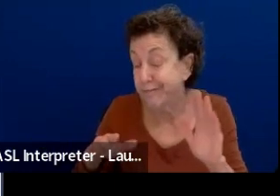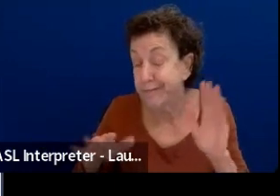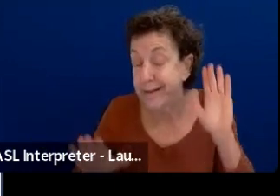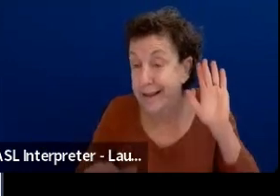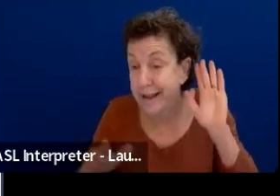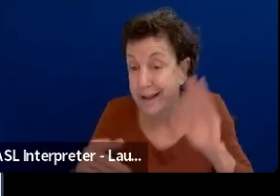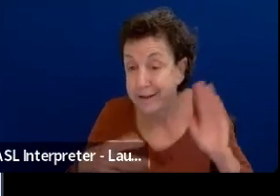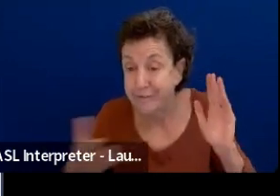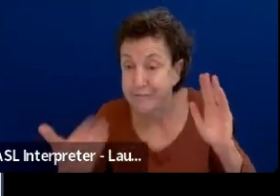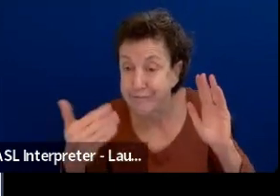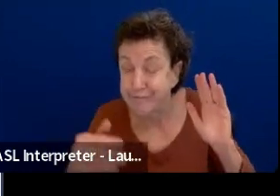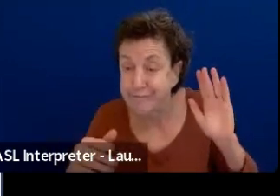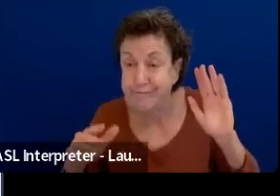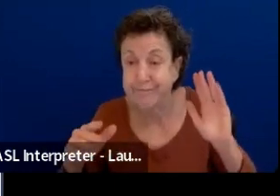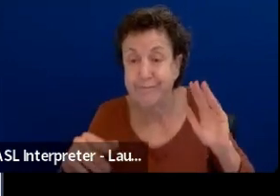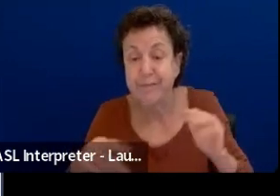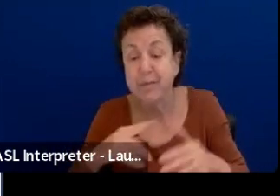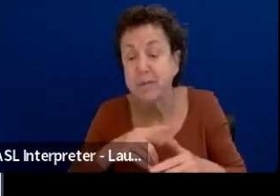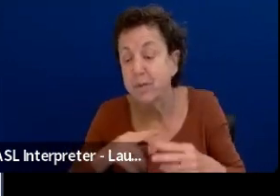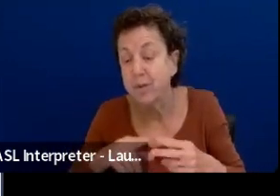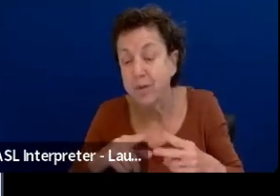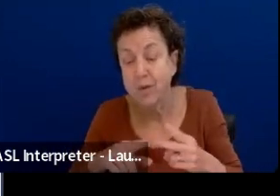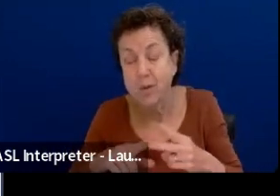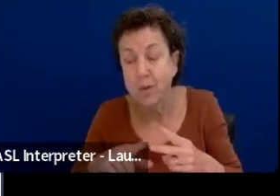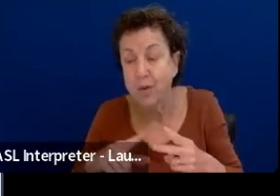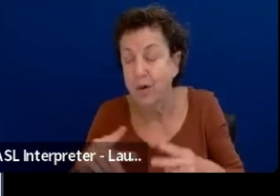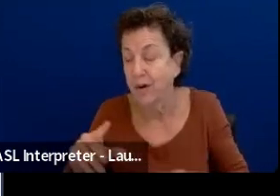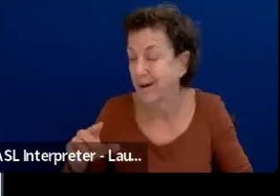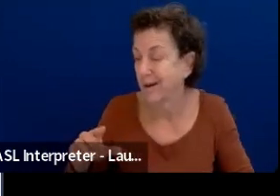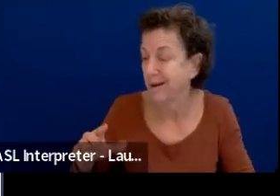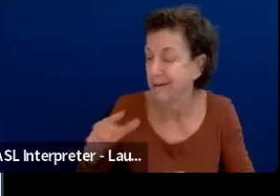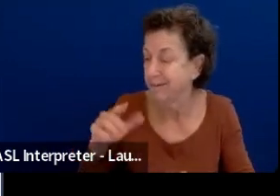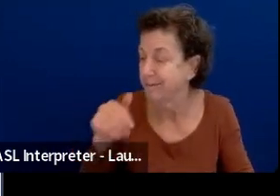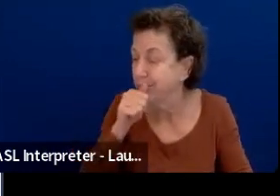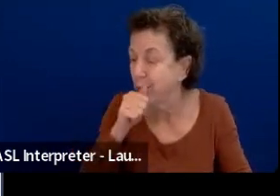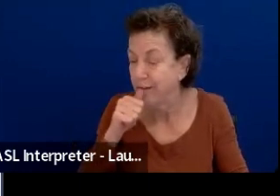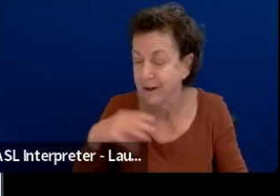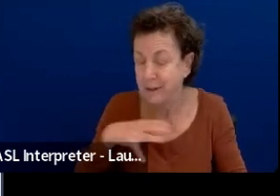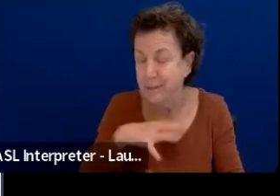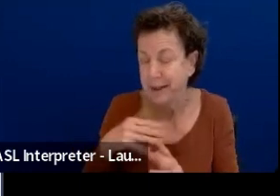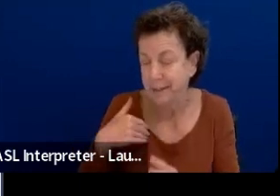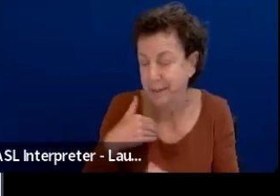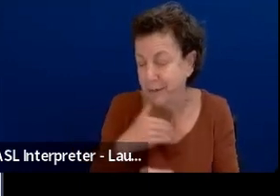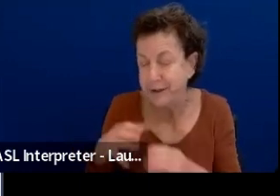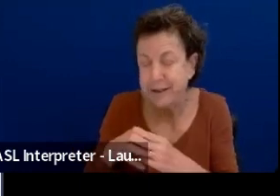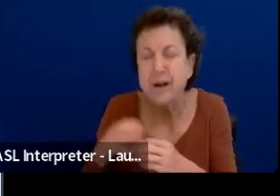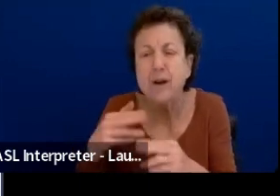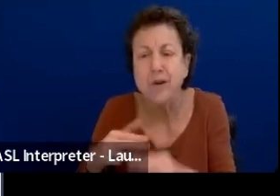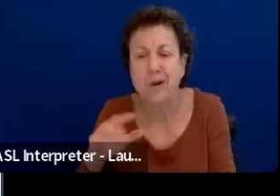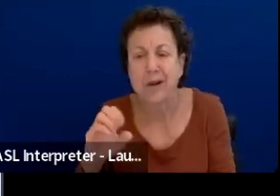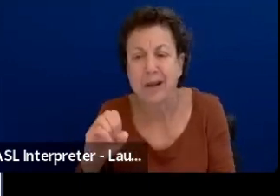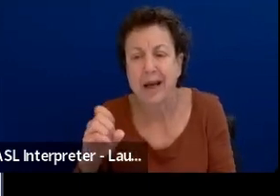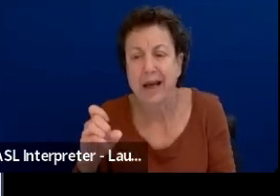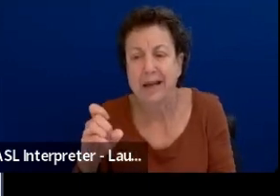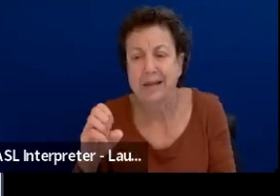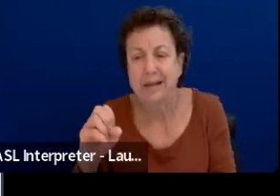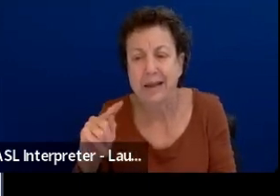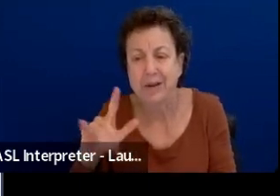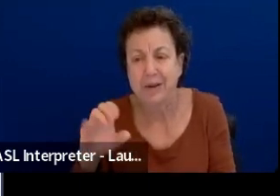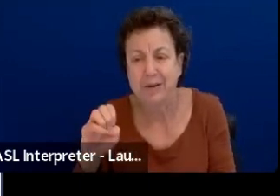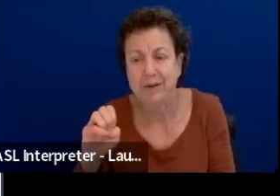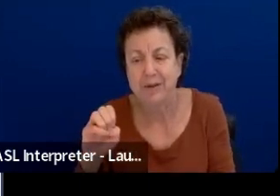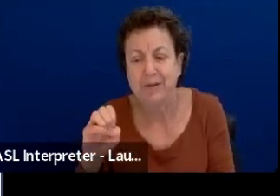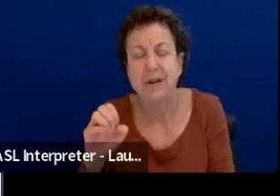public hearing or an executive session or if an amendment to the bill has